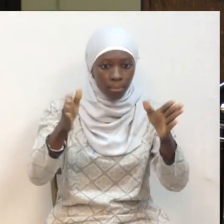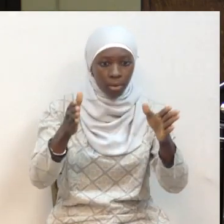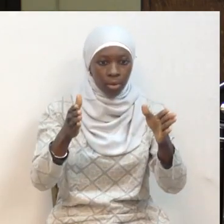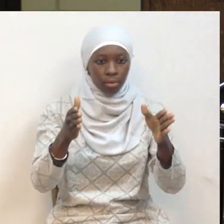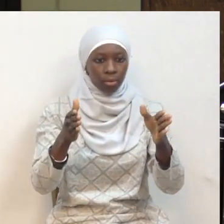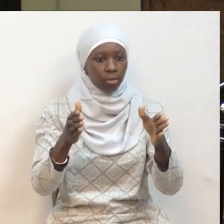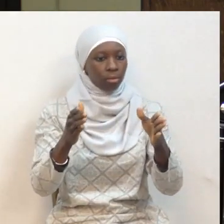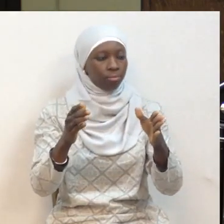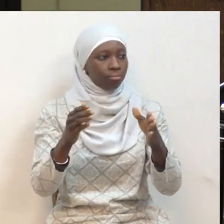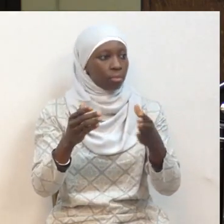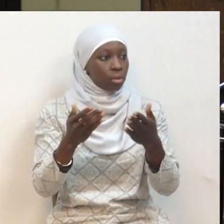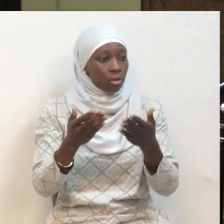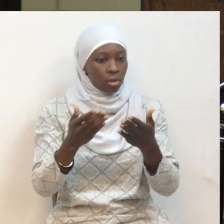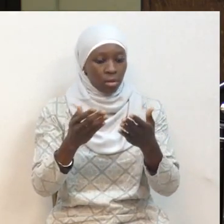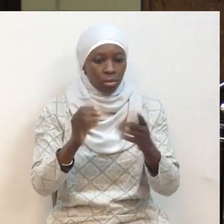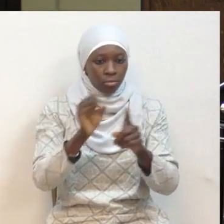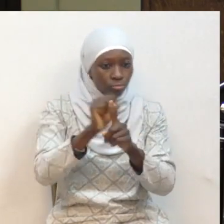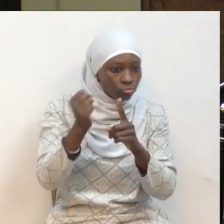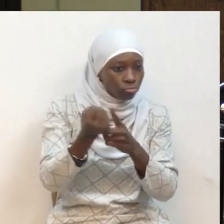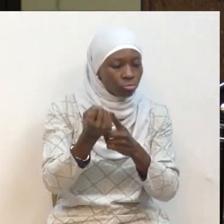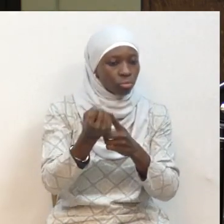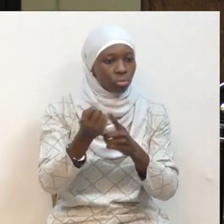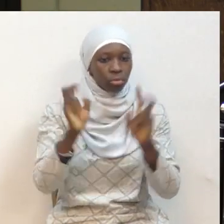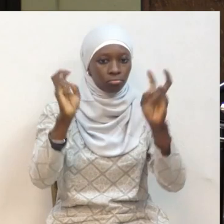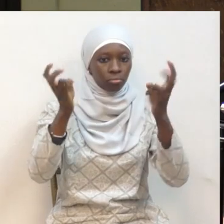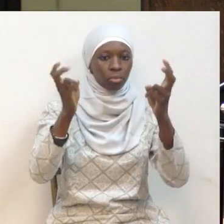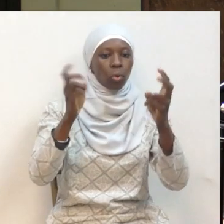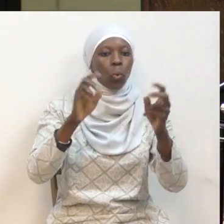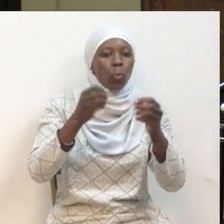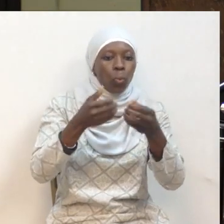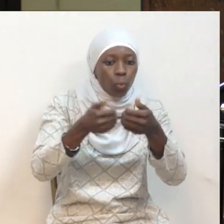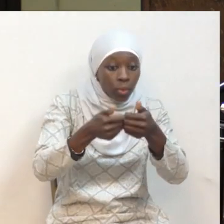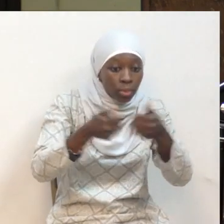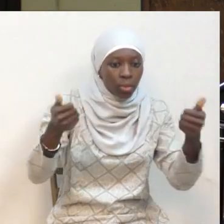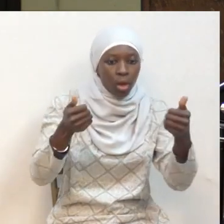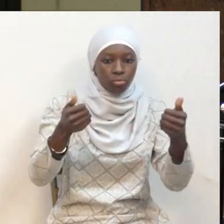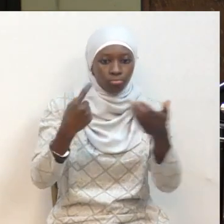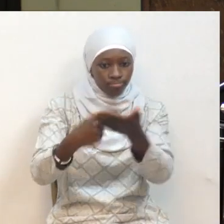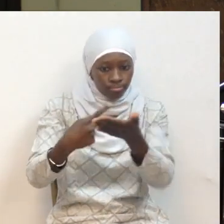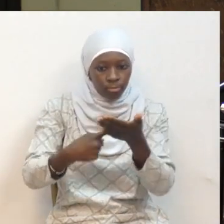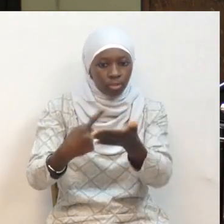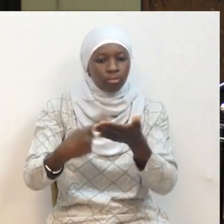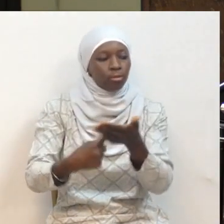Never decided a public matter without consultation